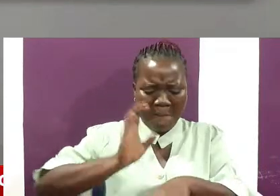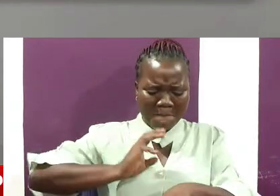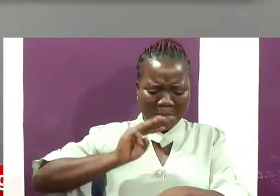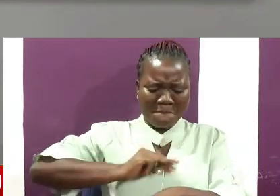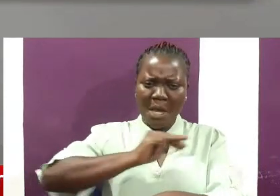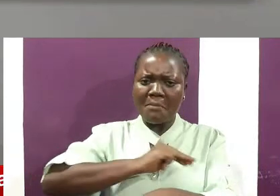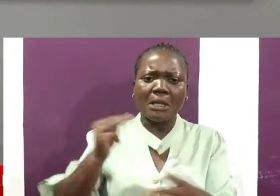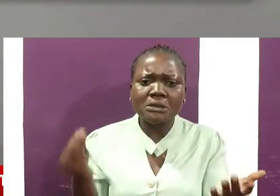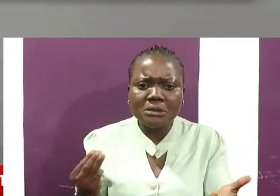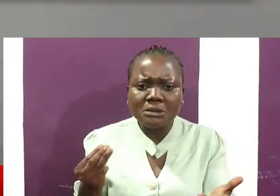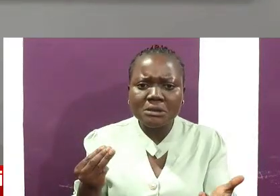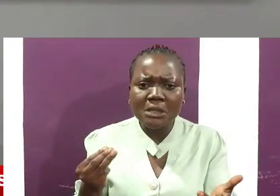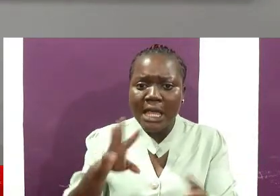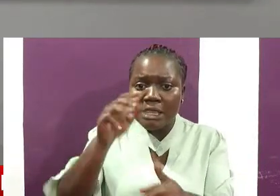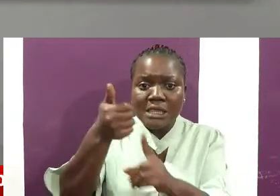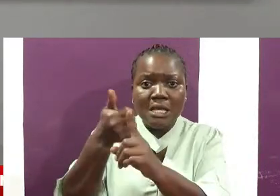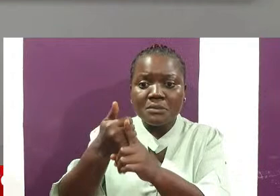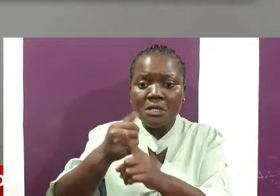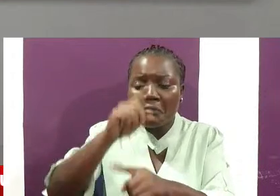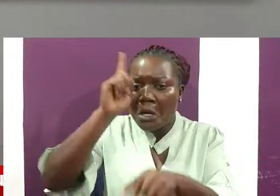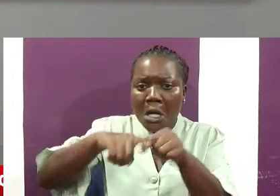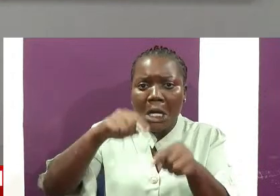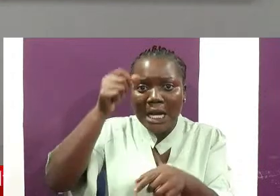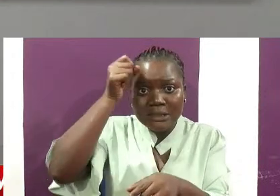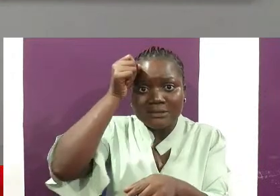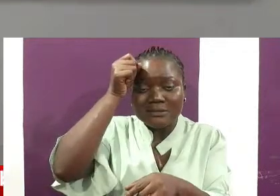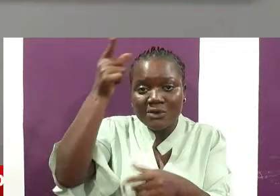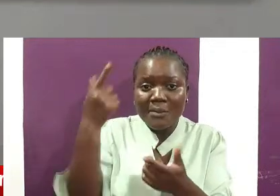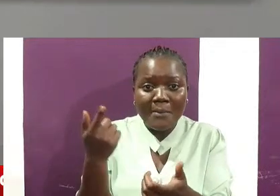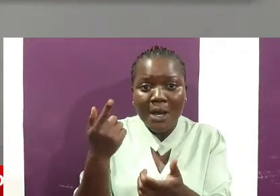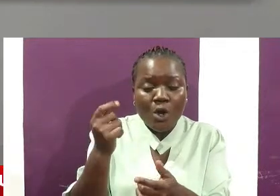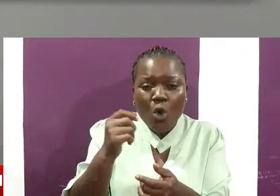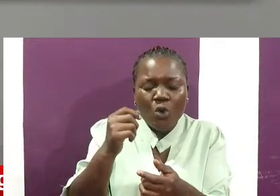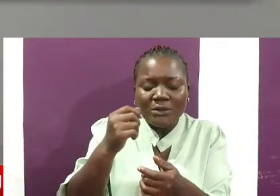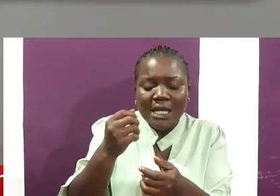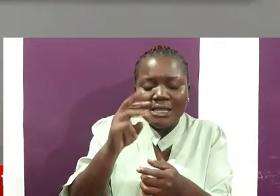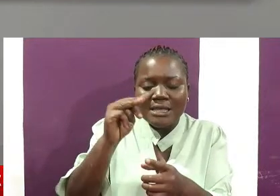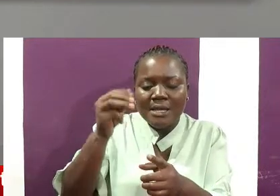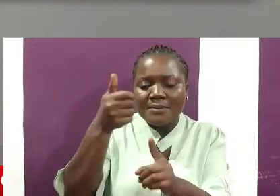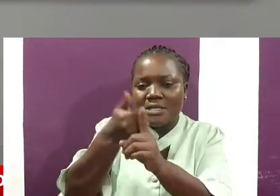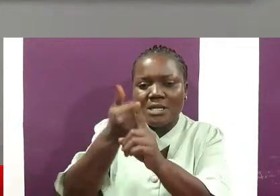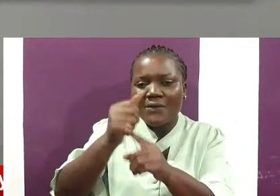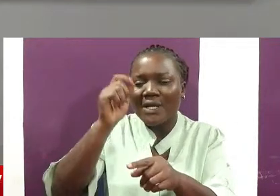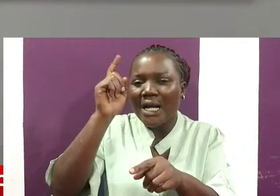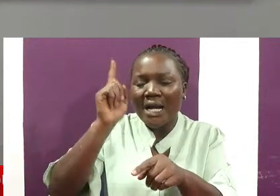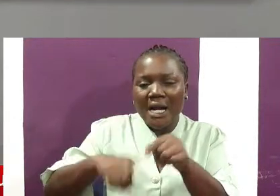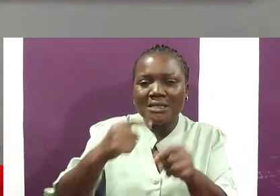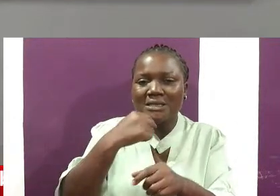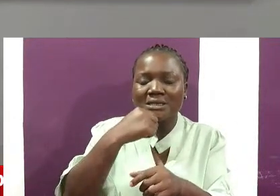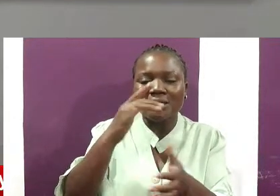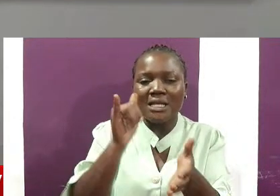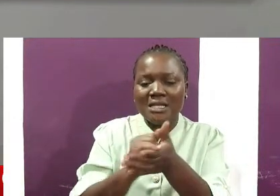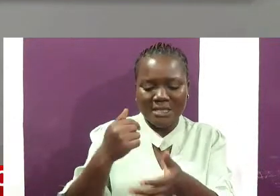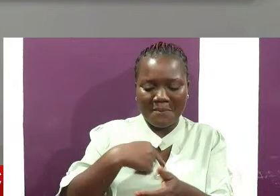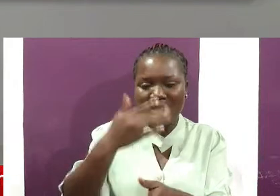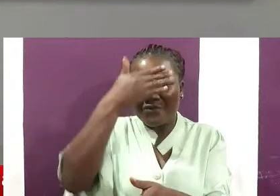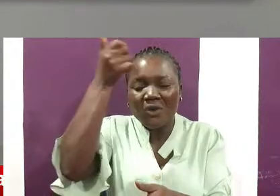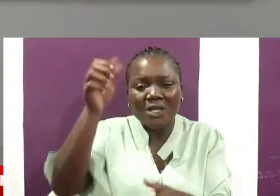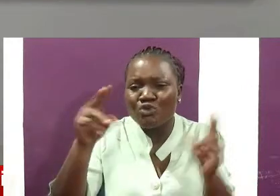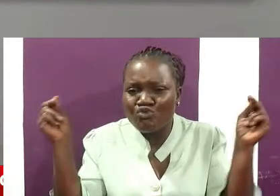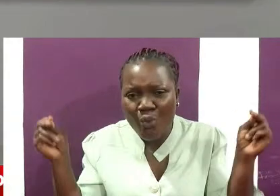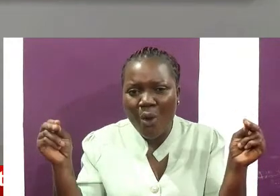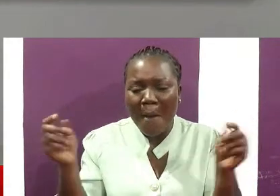on Waka. I'm sorry, I know, woman. It's a neighbor. There are really only four ways in this time period in Acts 2 that you